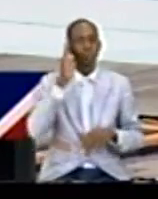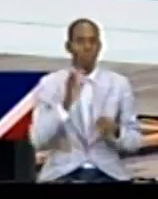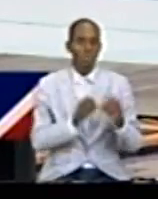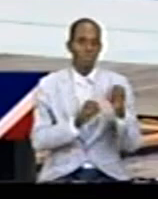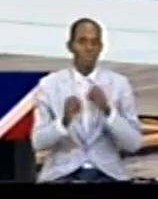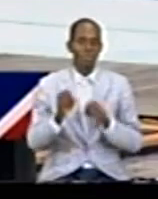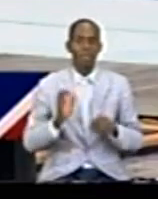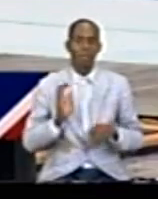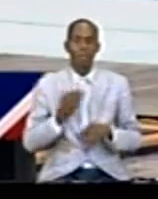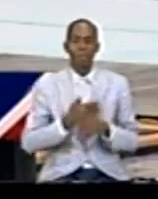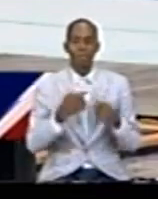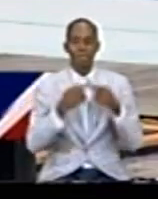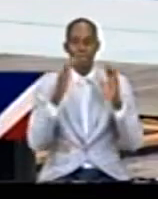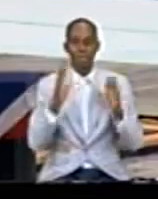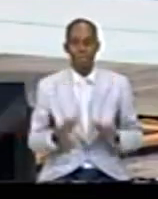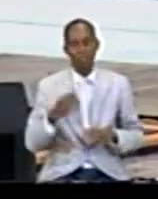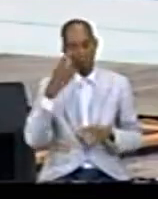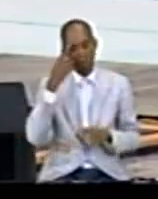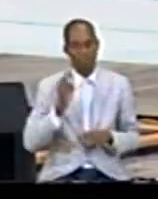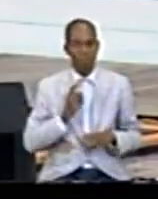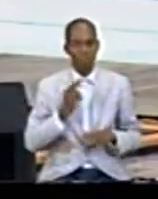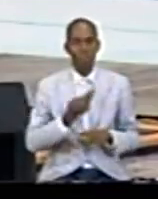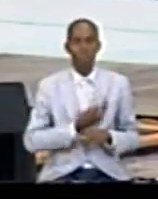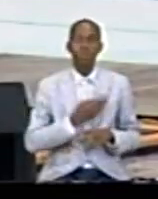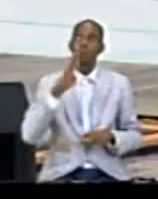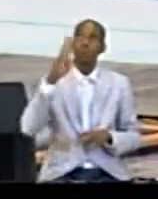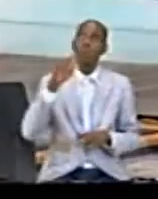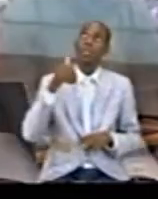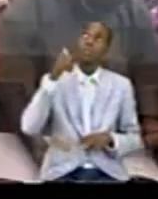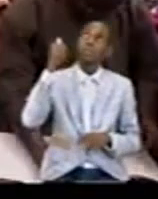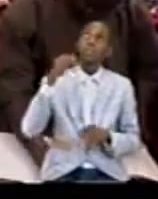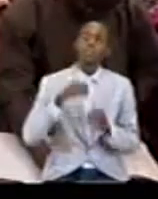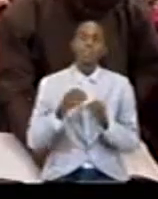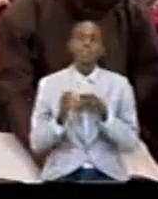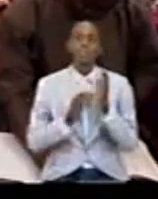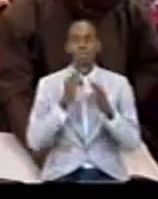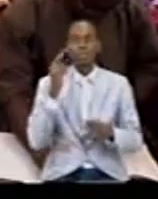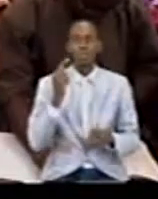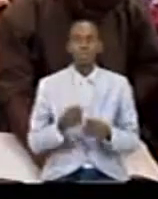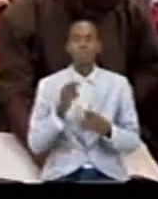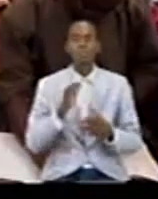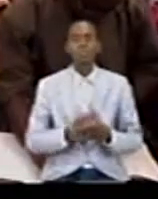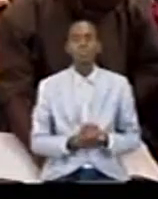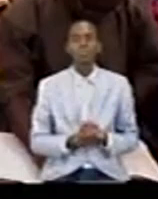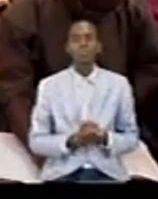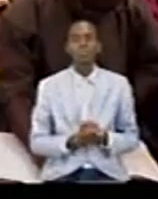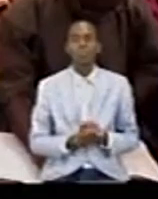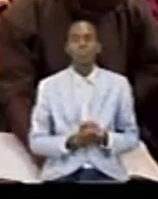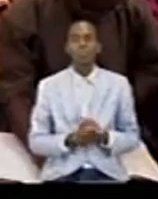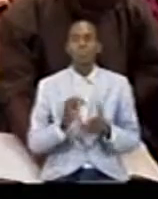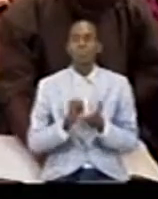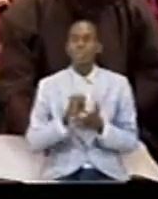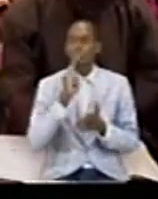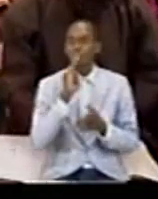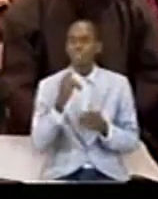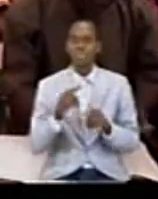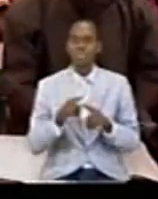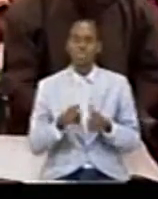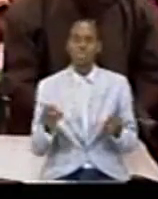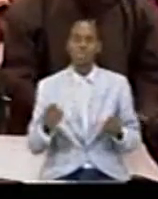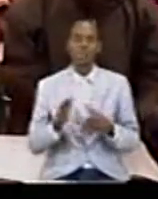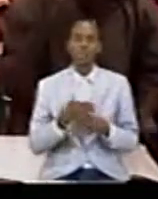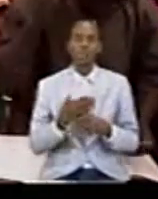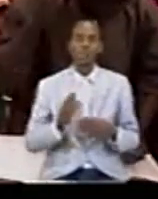your behalf himself in Jesus' name. And that's the difference between us